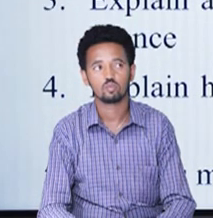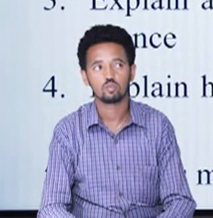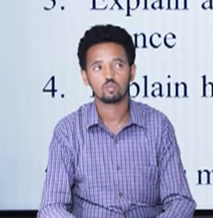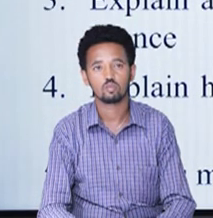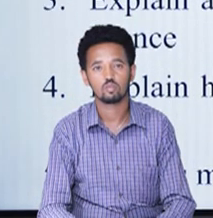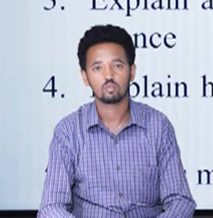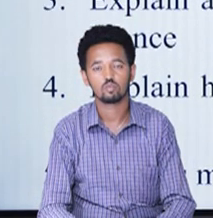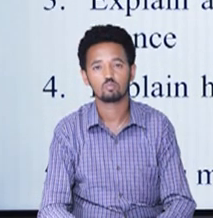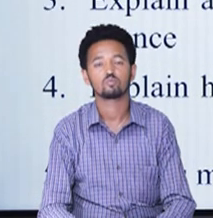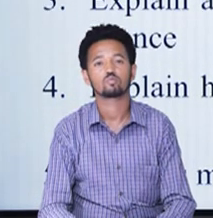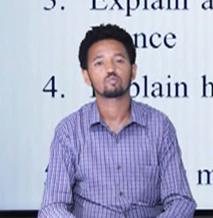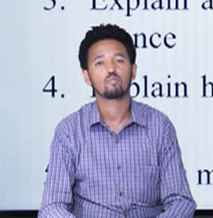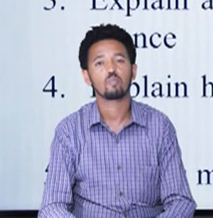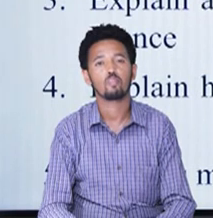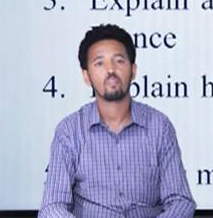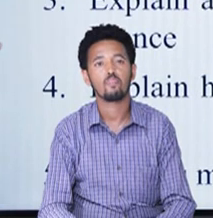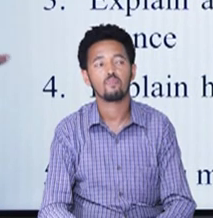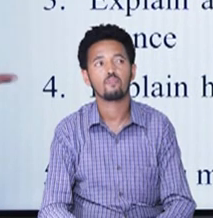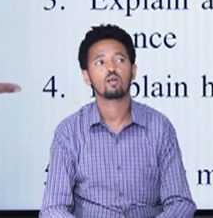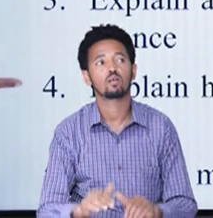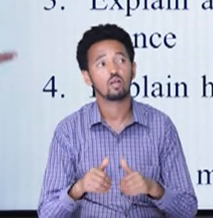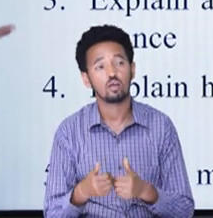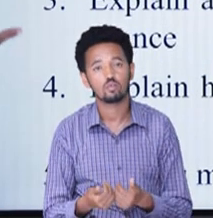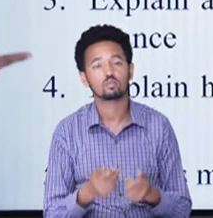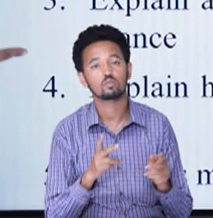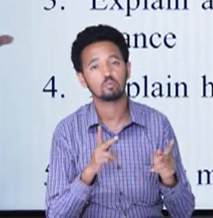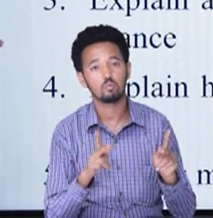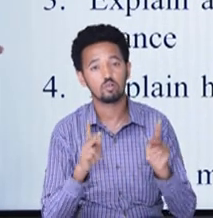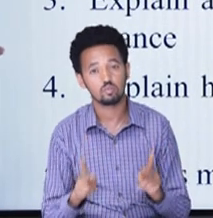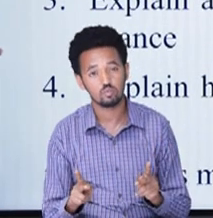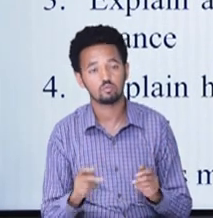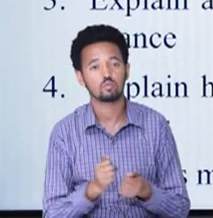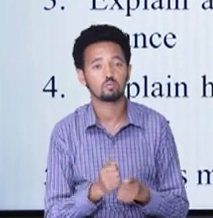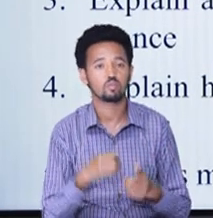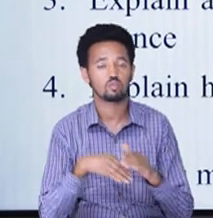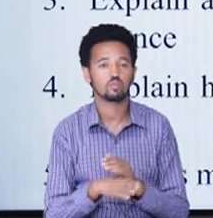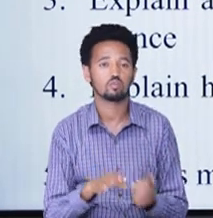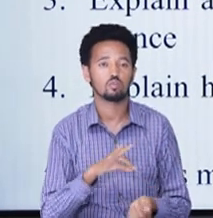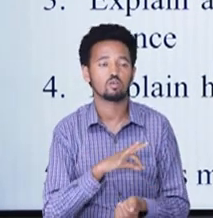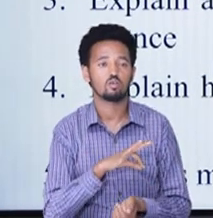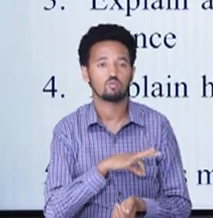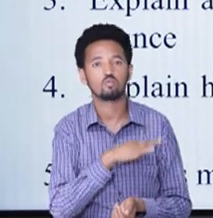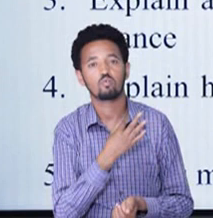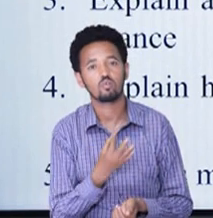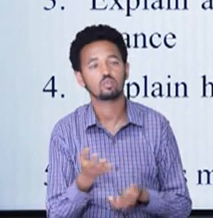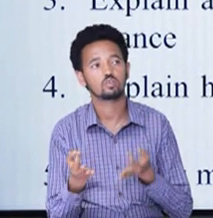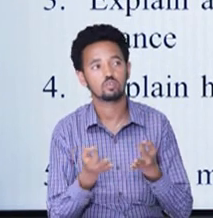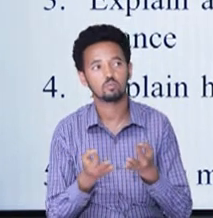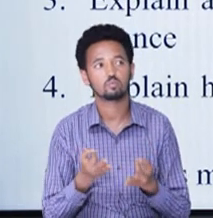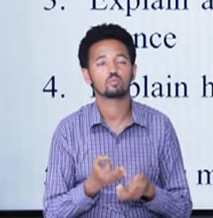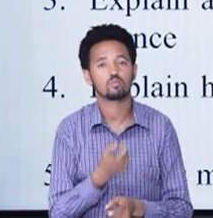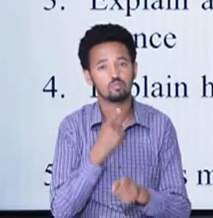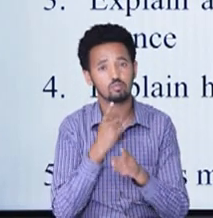Explain how about the Jacobins and Grodinist parties was formed in France. Explain how Louis was